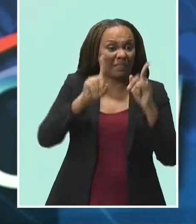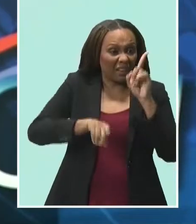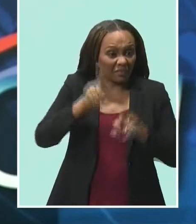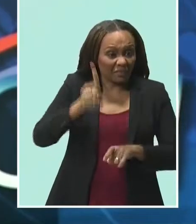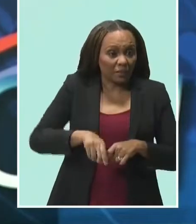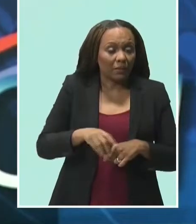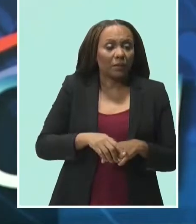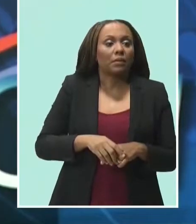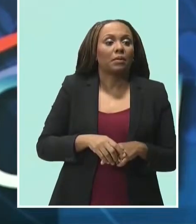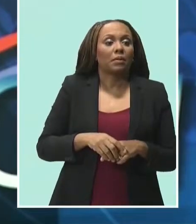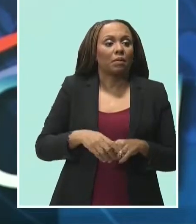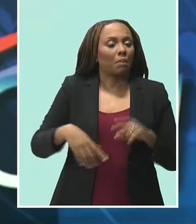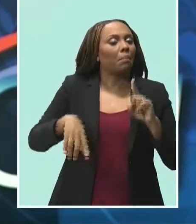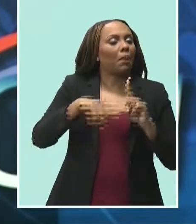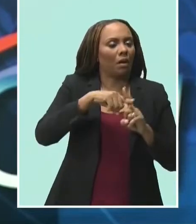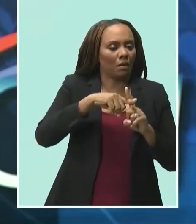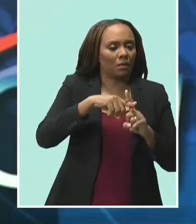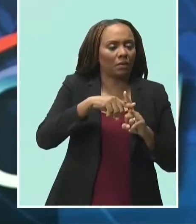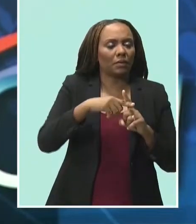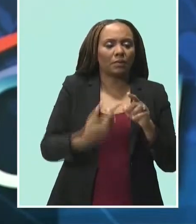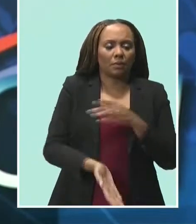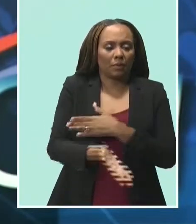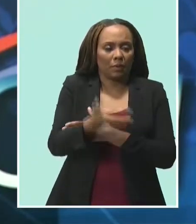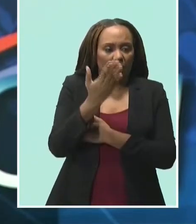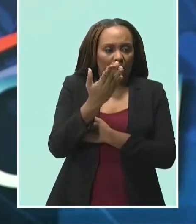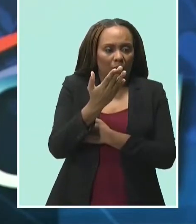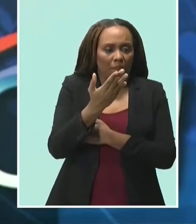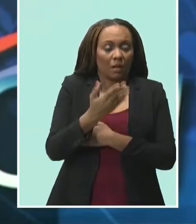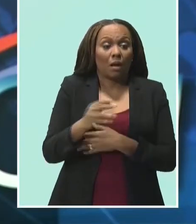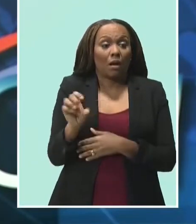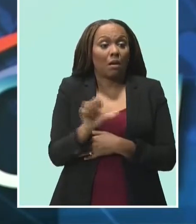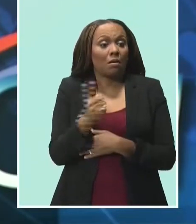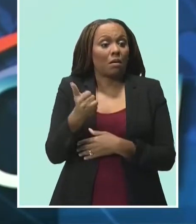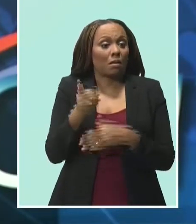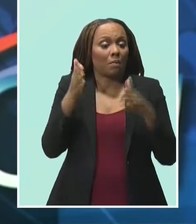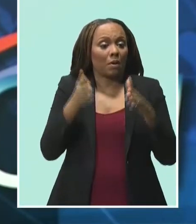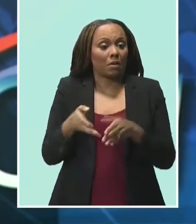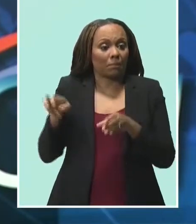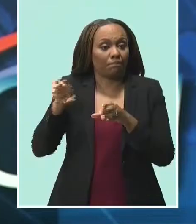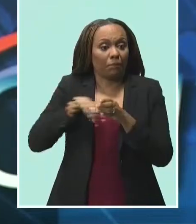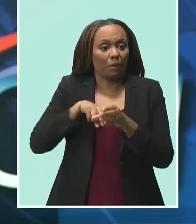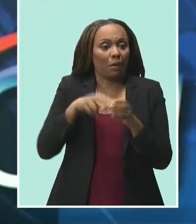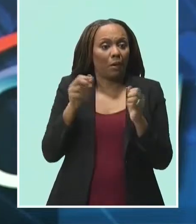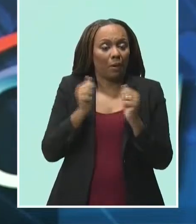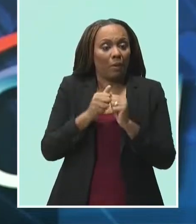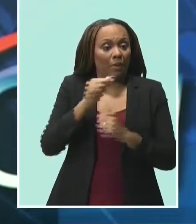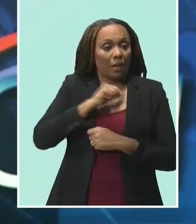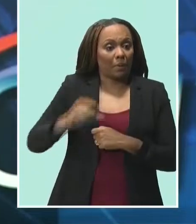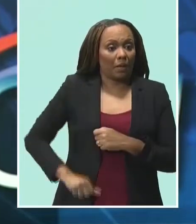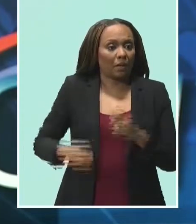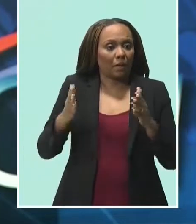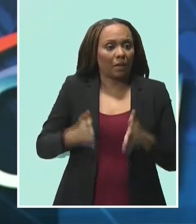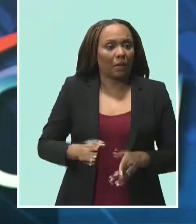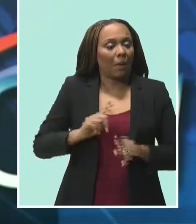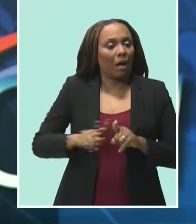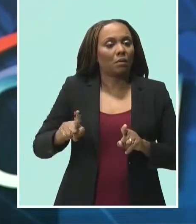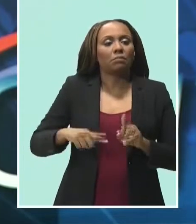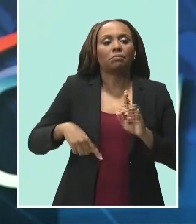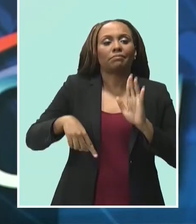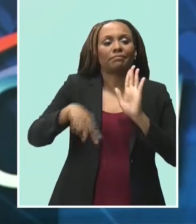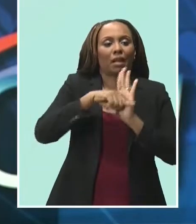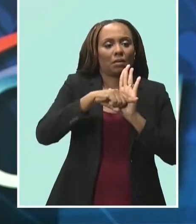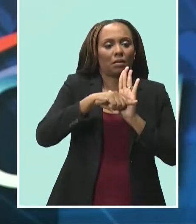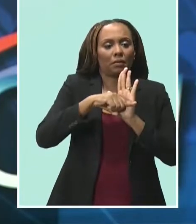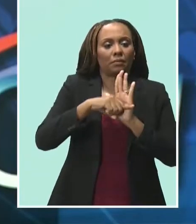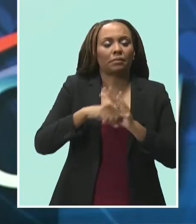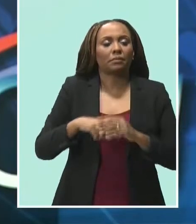Her positive result was returned this morning. Now, there was one other passenger on the plane who tested negative. Ms. Thompson came